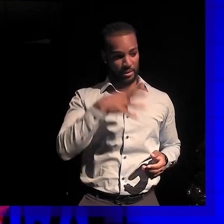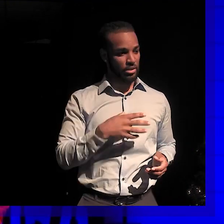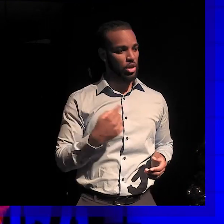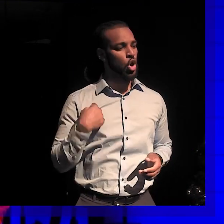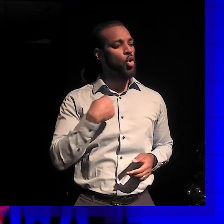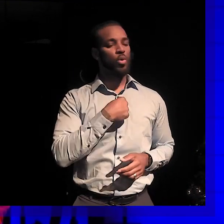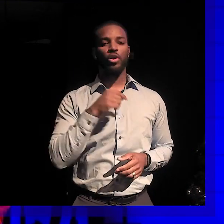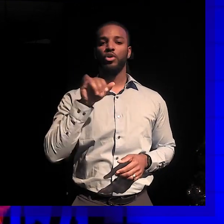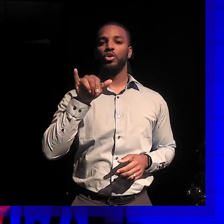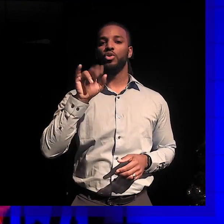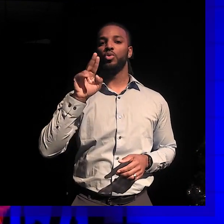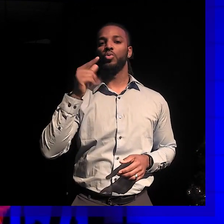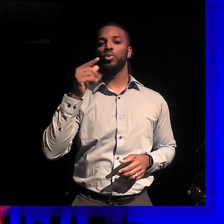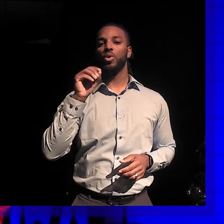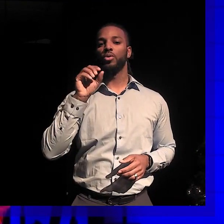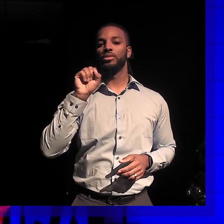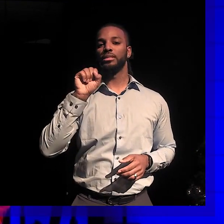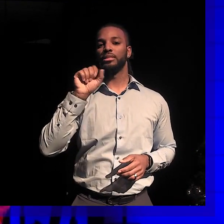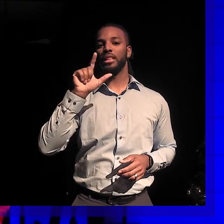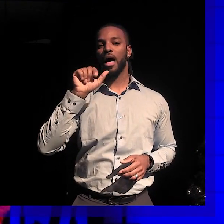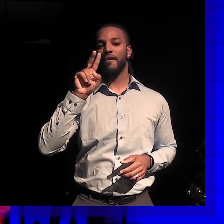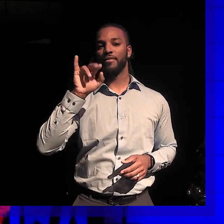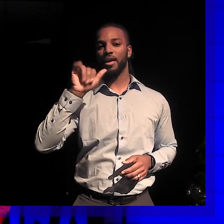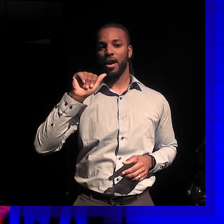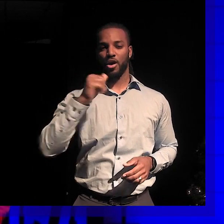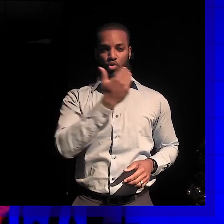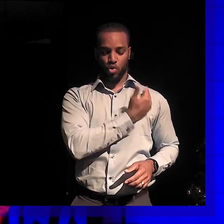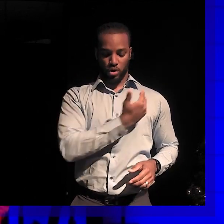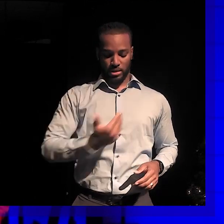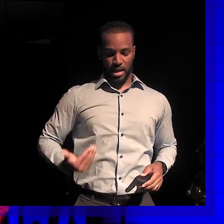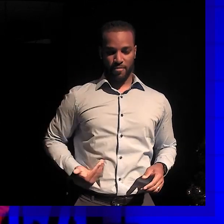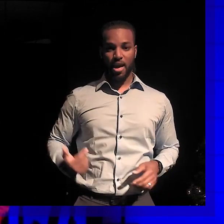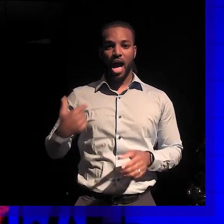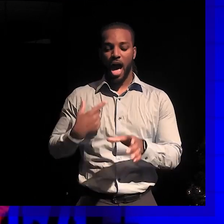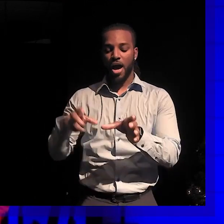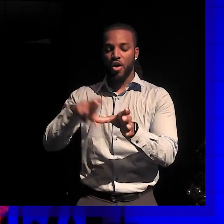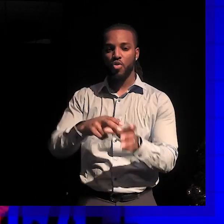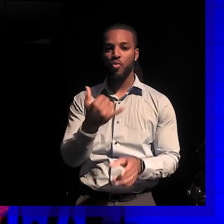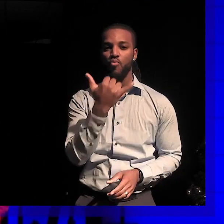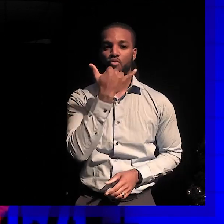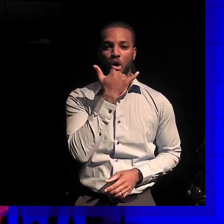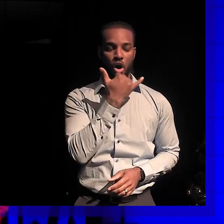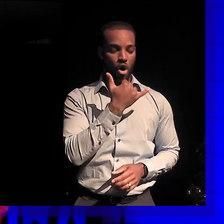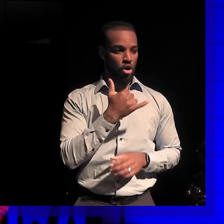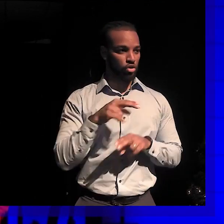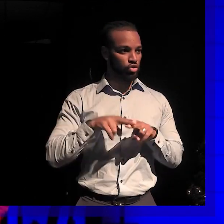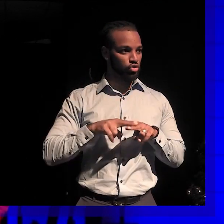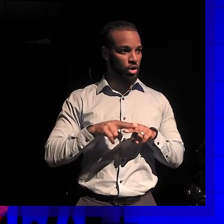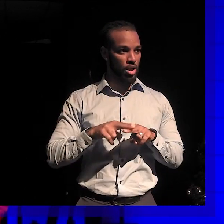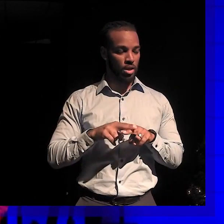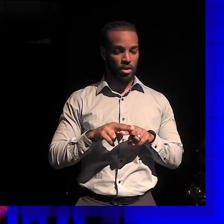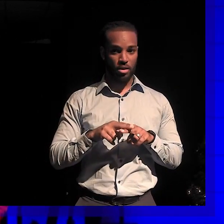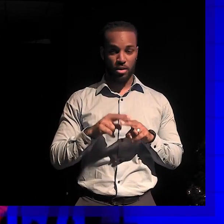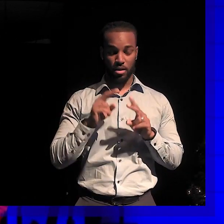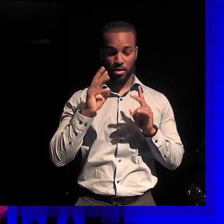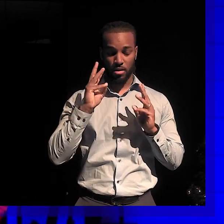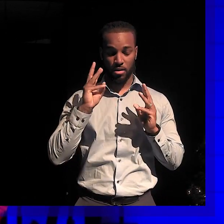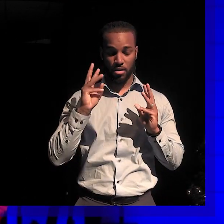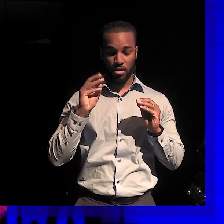in Yugoslavia. I'd gotten on the wrong train. That's a rotten